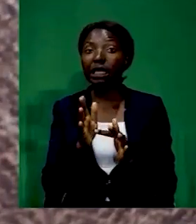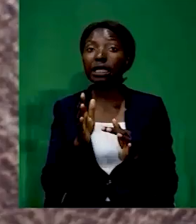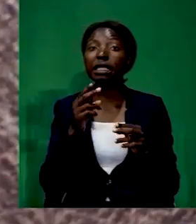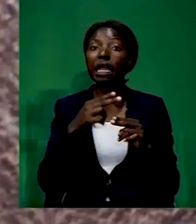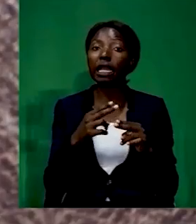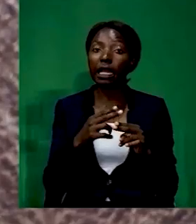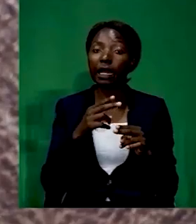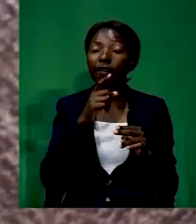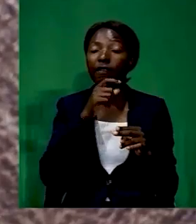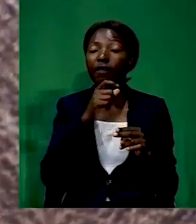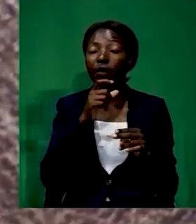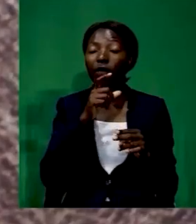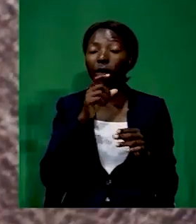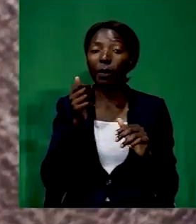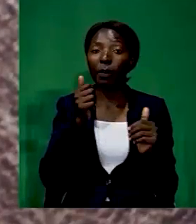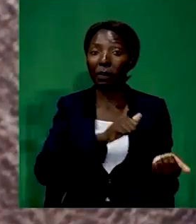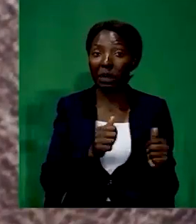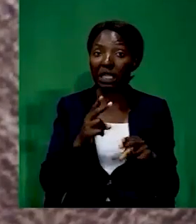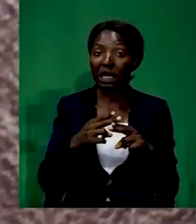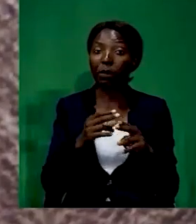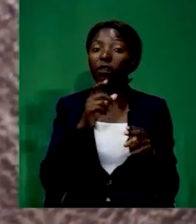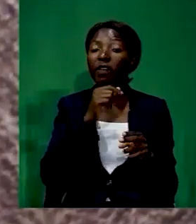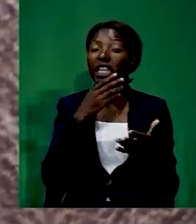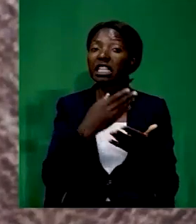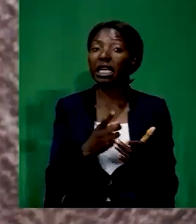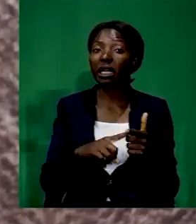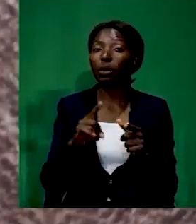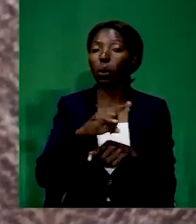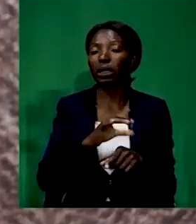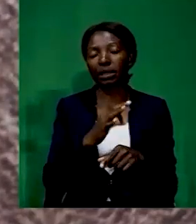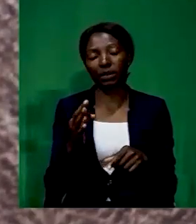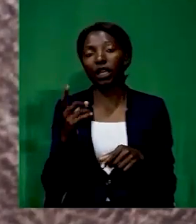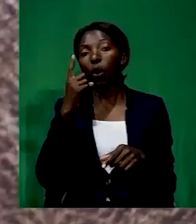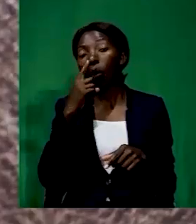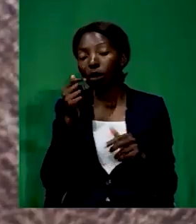remwana komana neremweya mutsvene musiwa unopinda mumvura the Godhead will